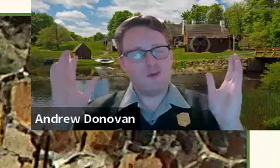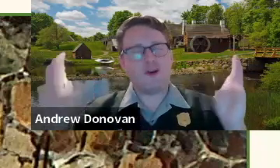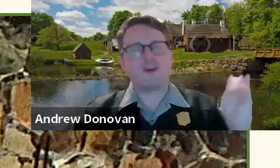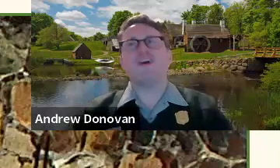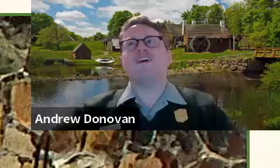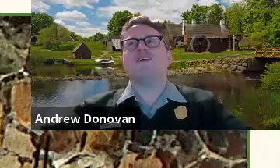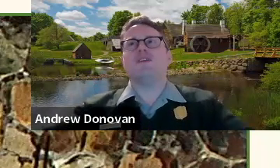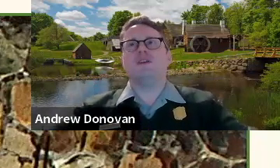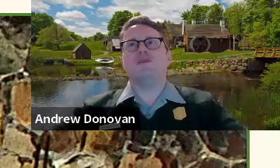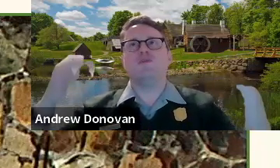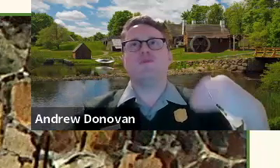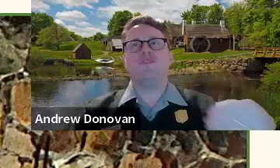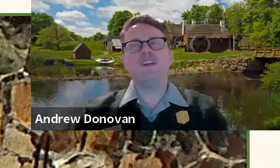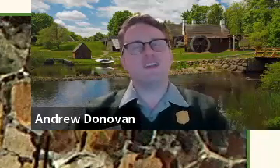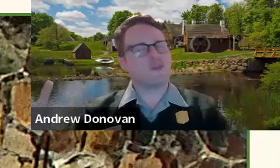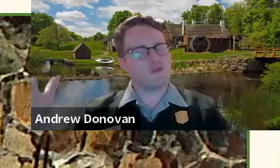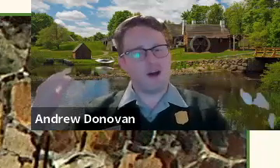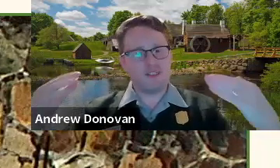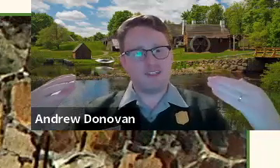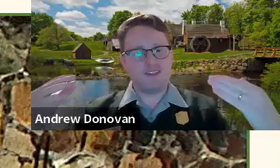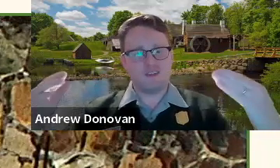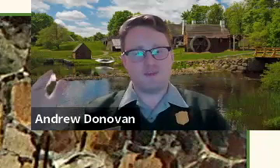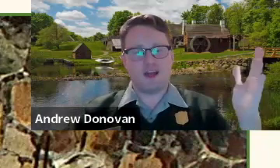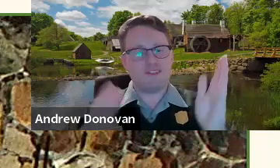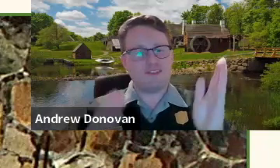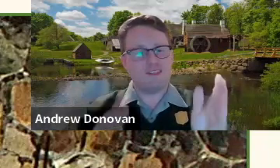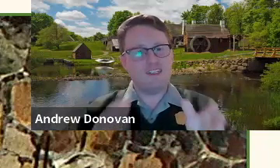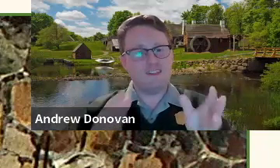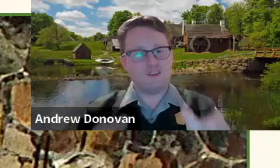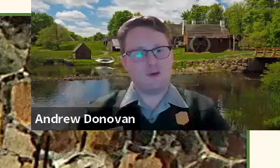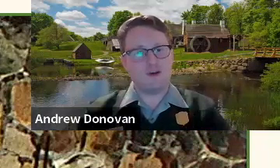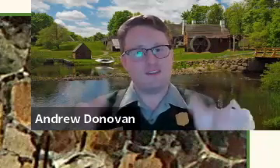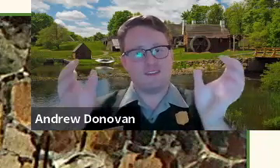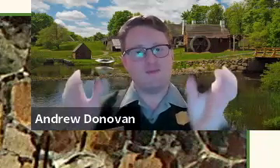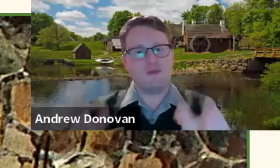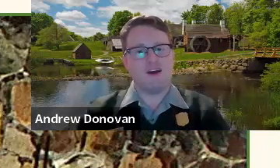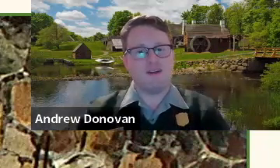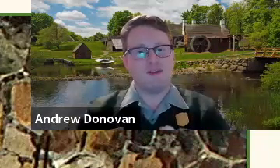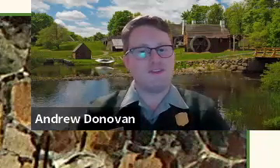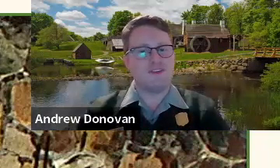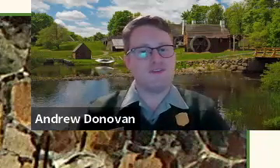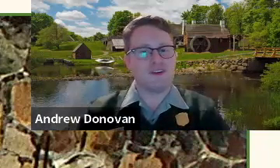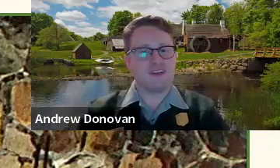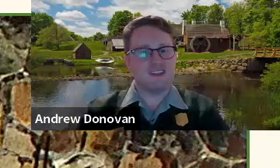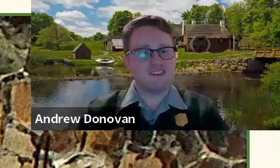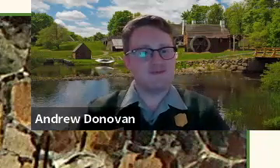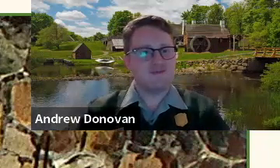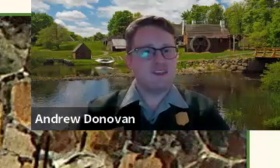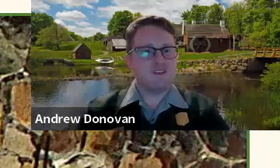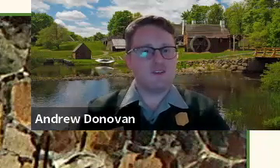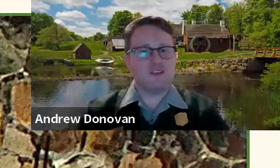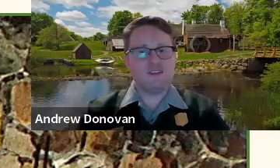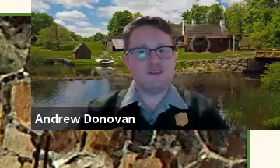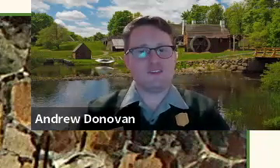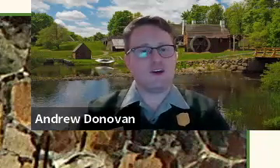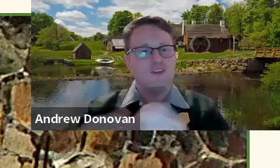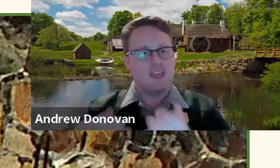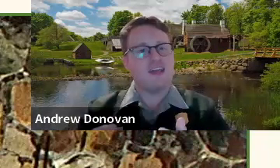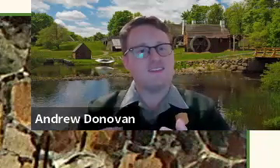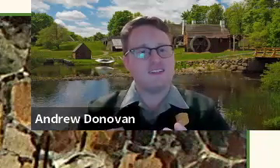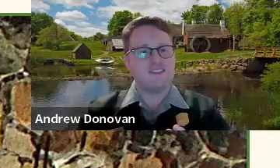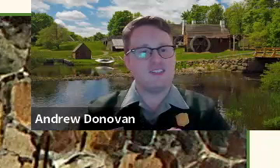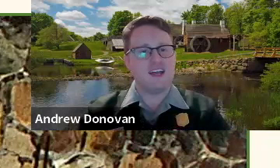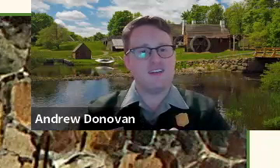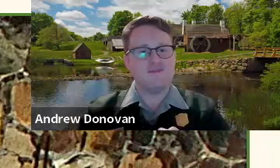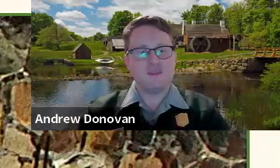So all that work, the filling of the raw materials up top is leading towards the bottom of the furnace. So this is